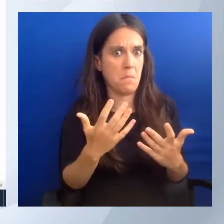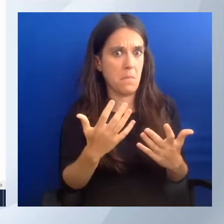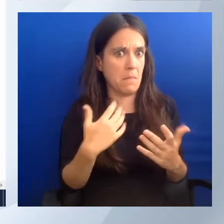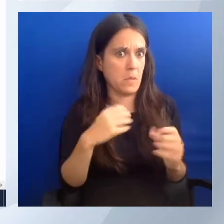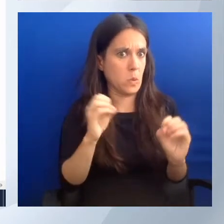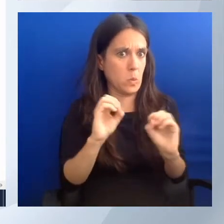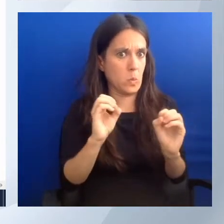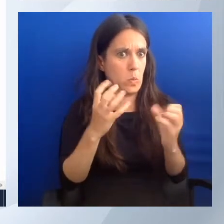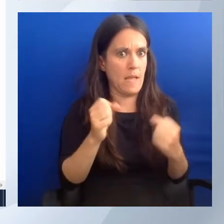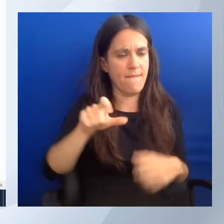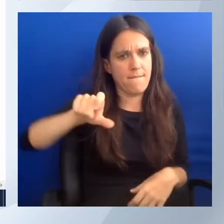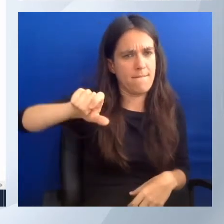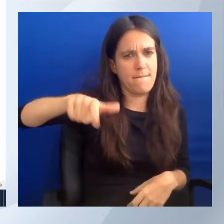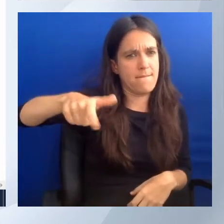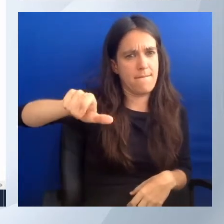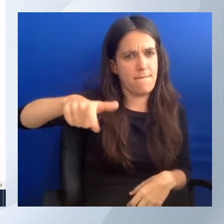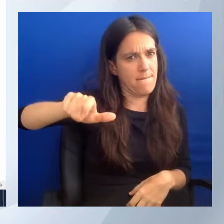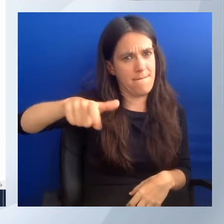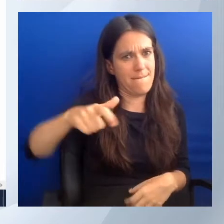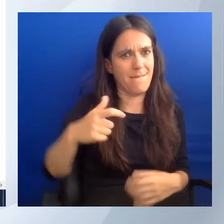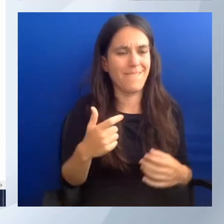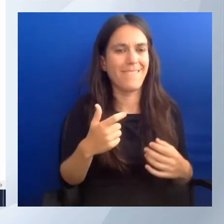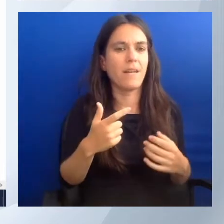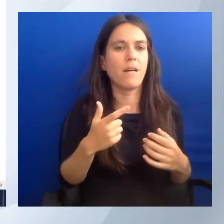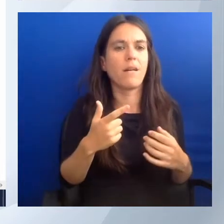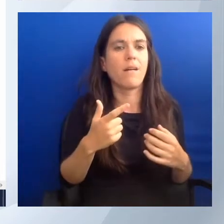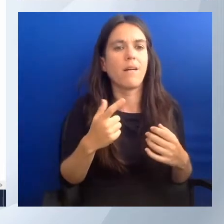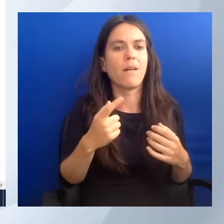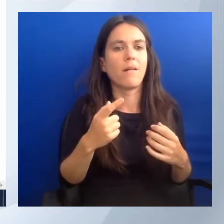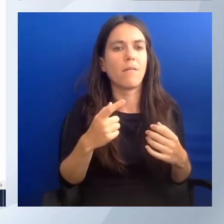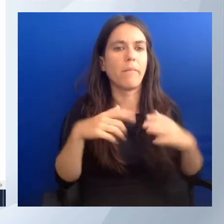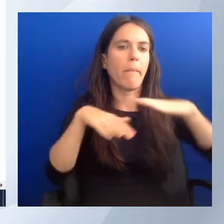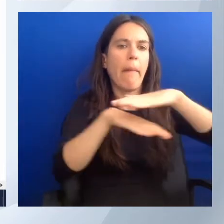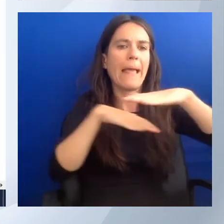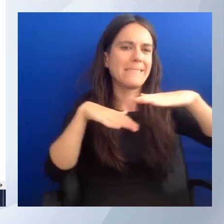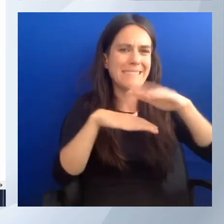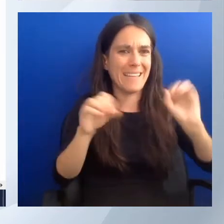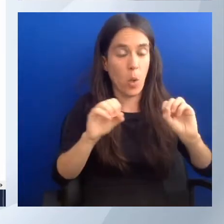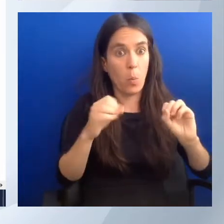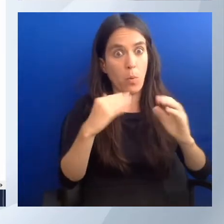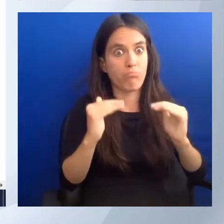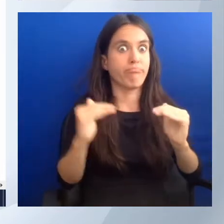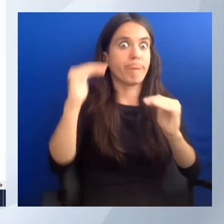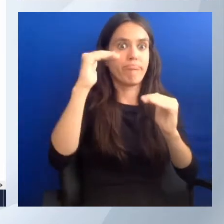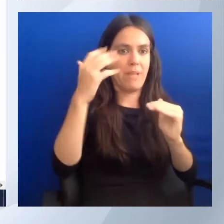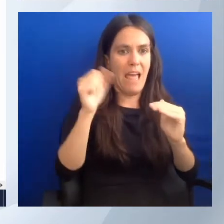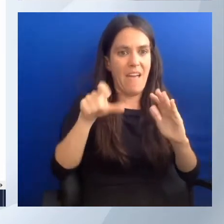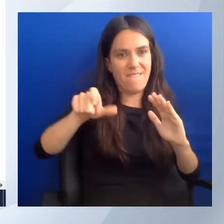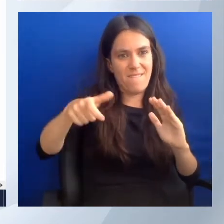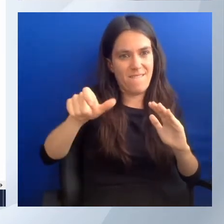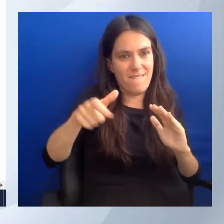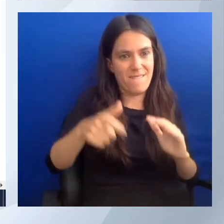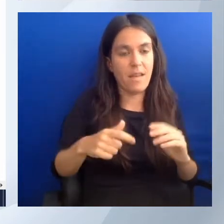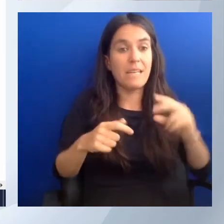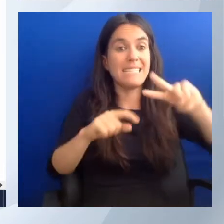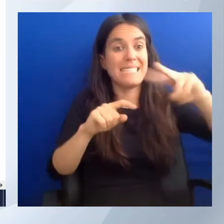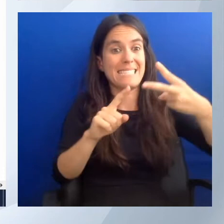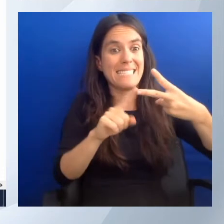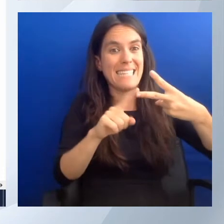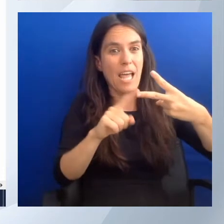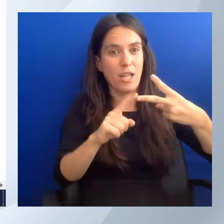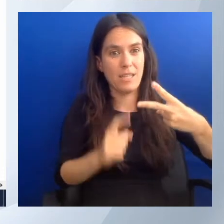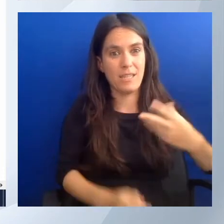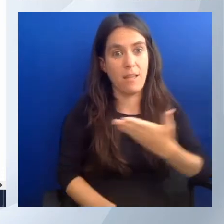don't need configuration settings if you don't have a function. Second, you do have custom domains. So you can specify, you